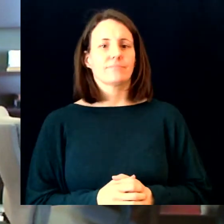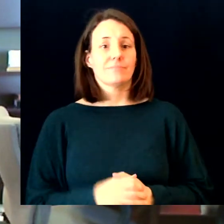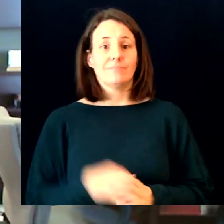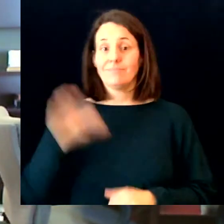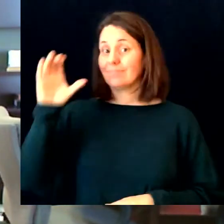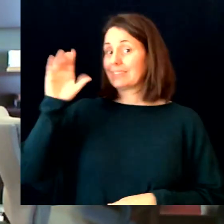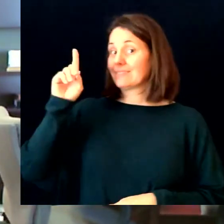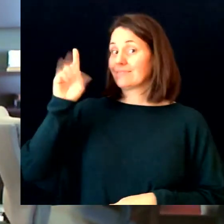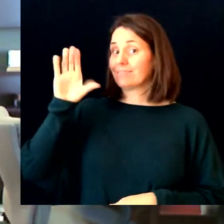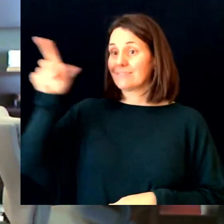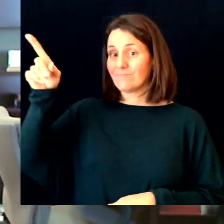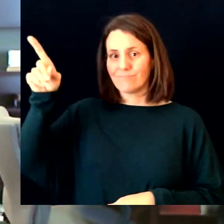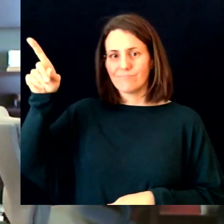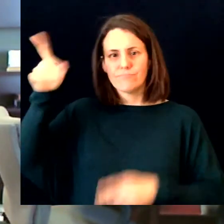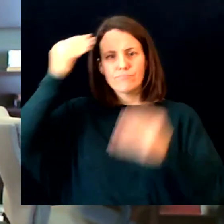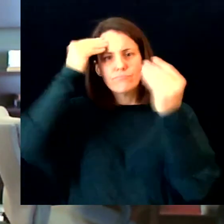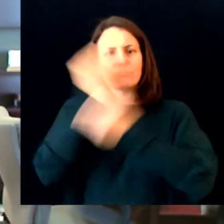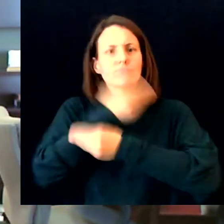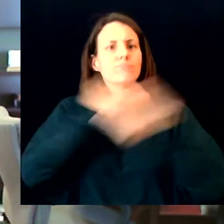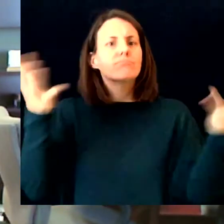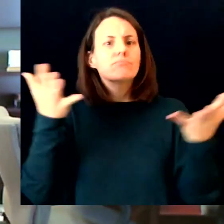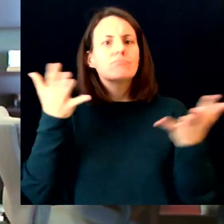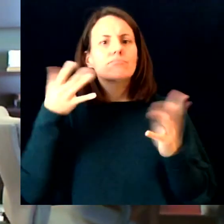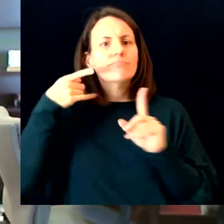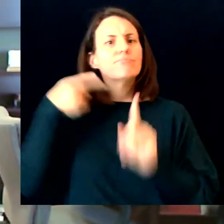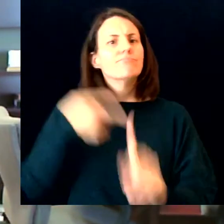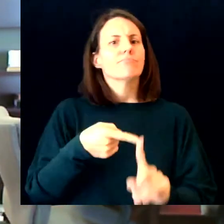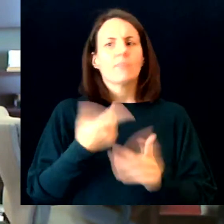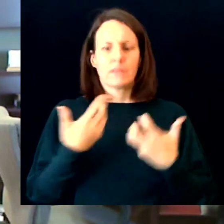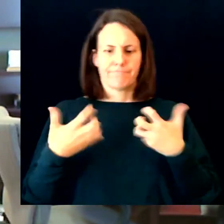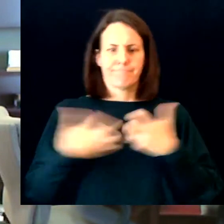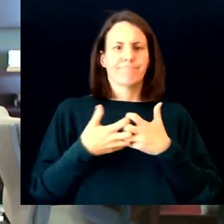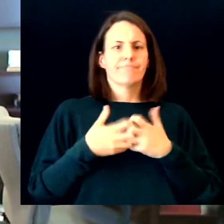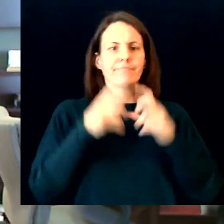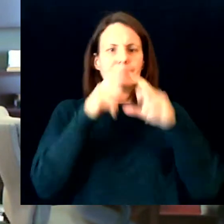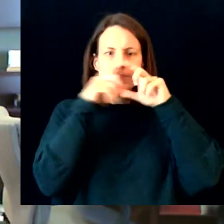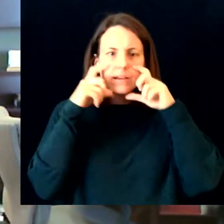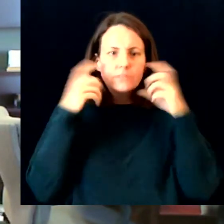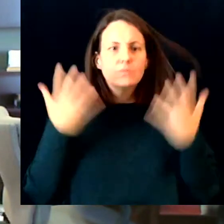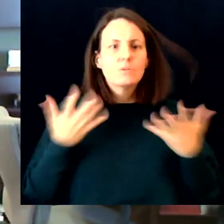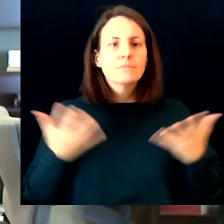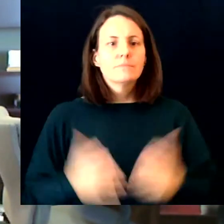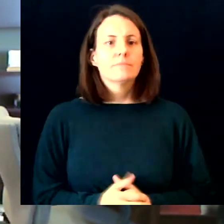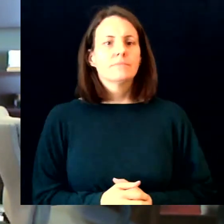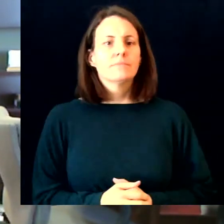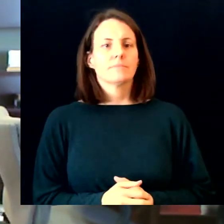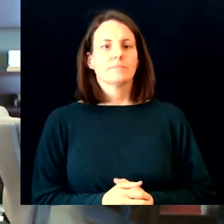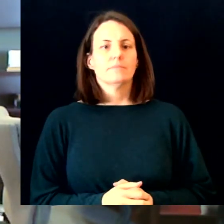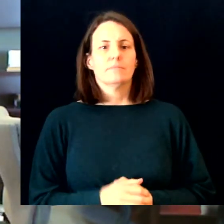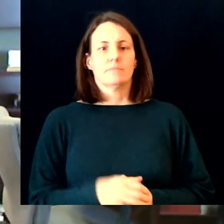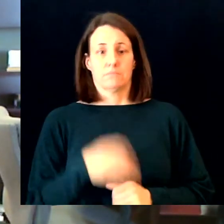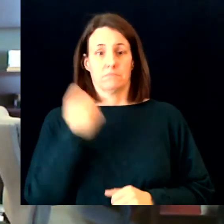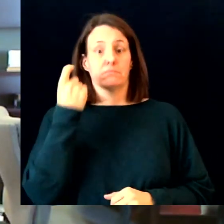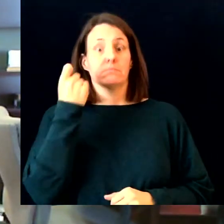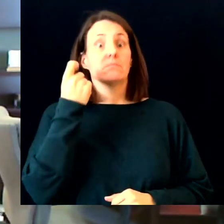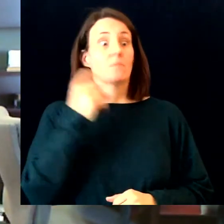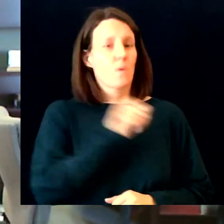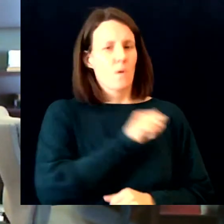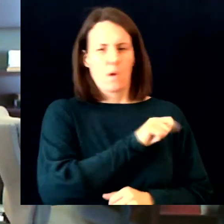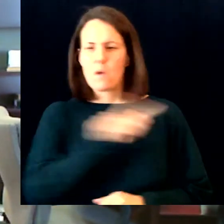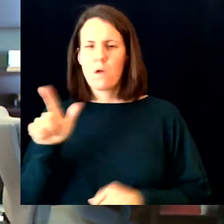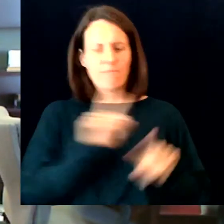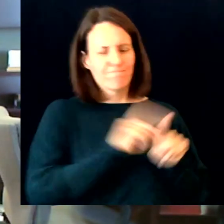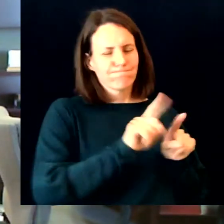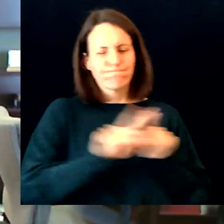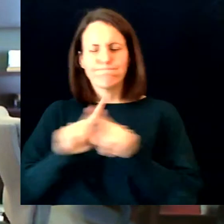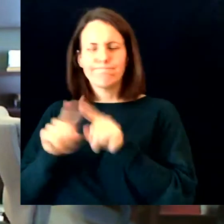All masks provide some level of protection against the virus that causes COVID-19, but some masks offer higher levels of